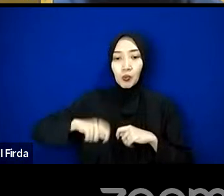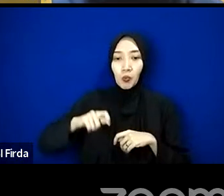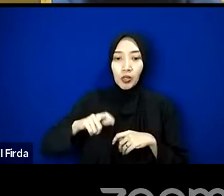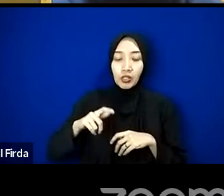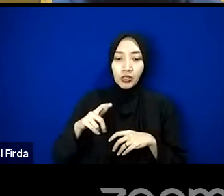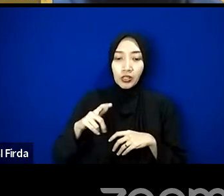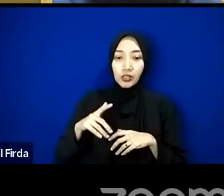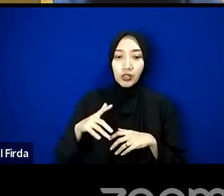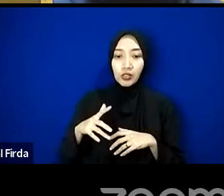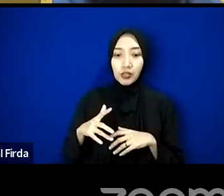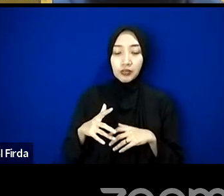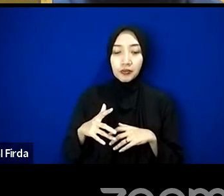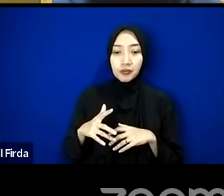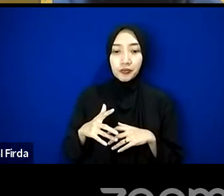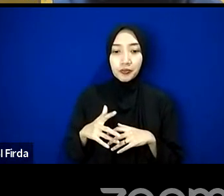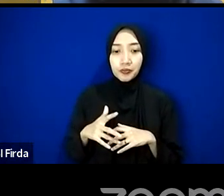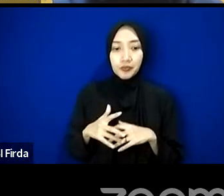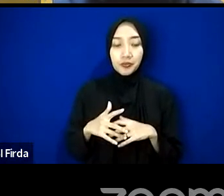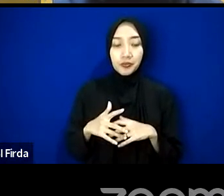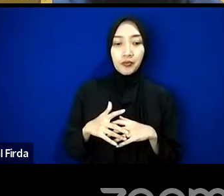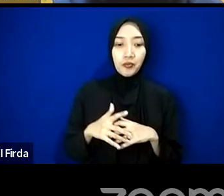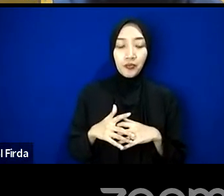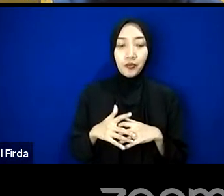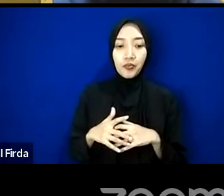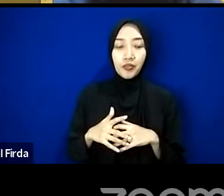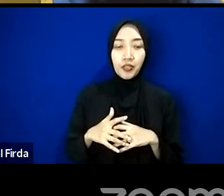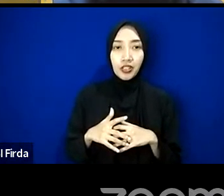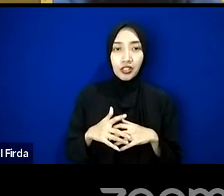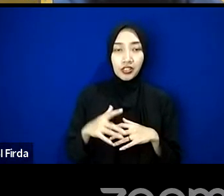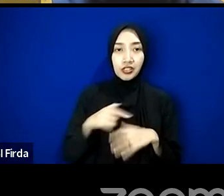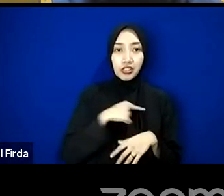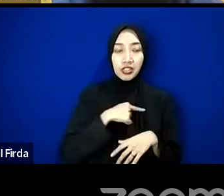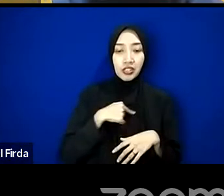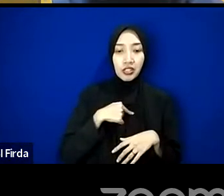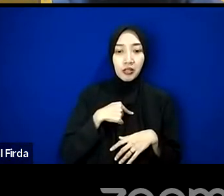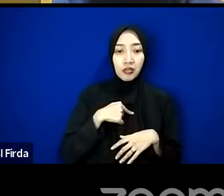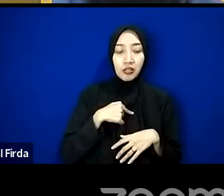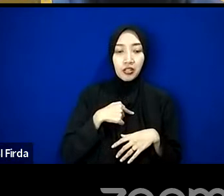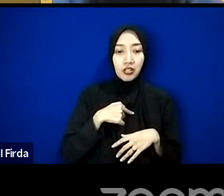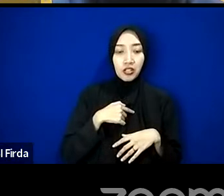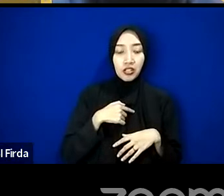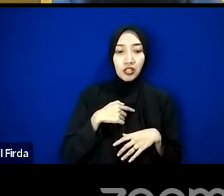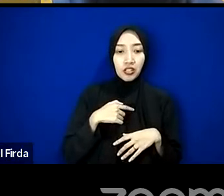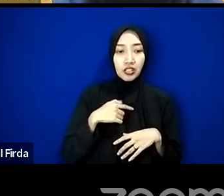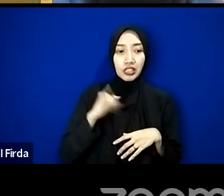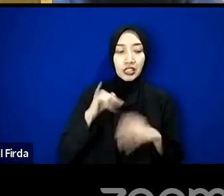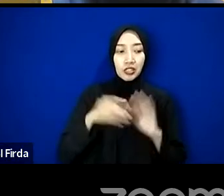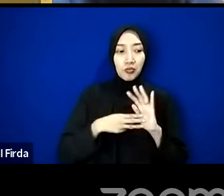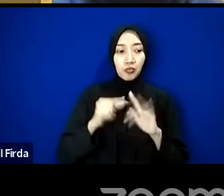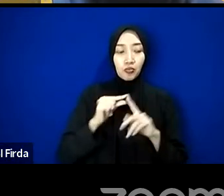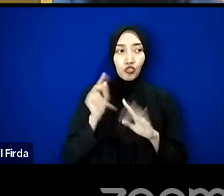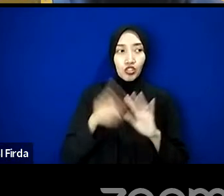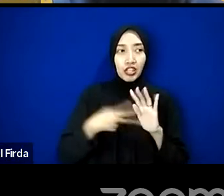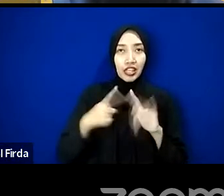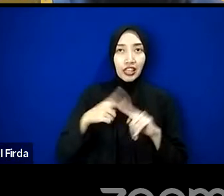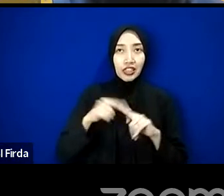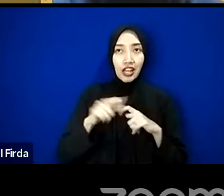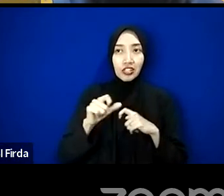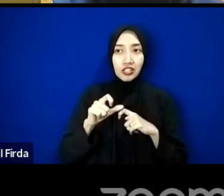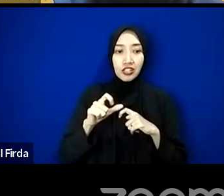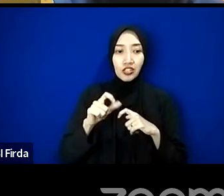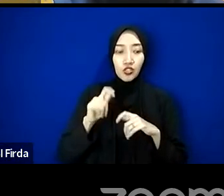popular punitiveness, that it is to describe that usually the politician